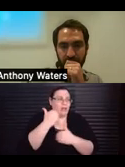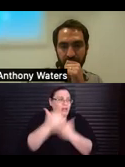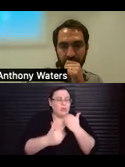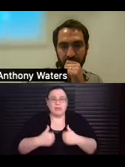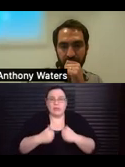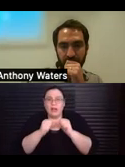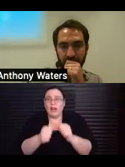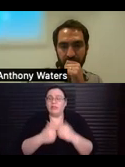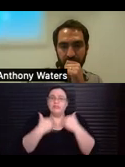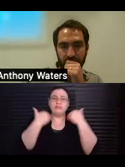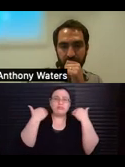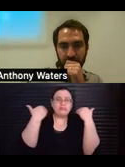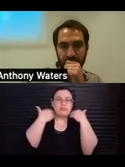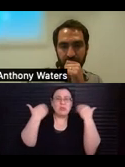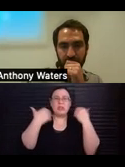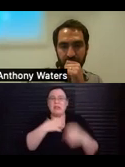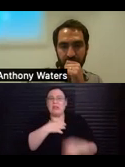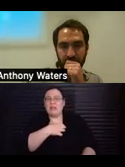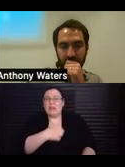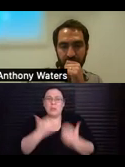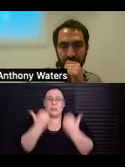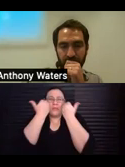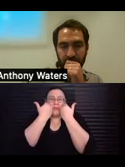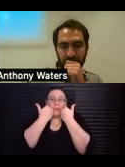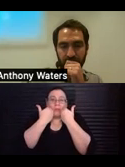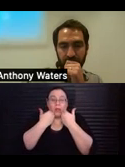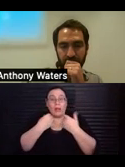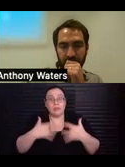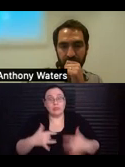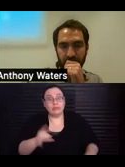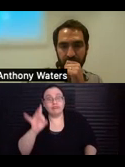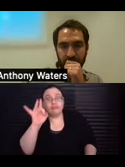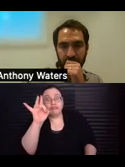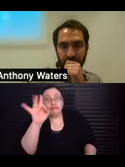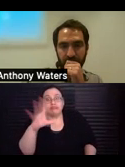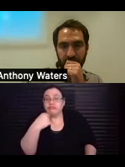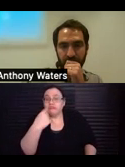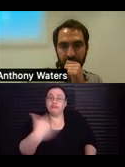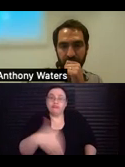broke, hungry, and then there was depression. And let me tell you, it was bad.